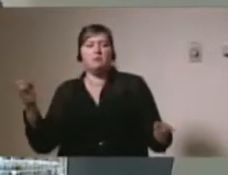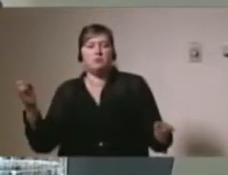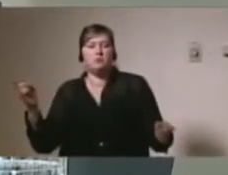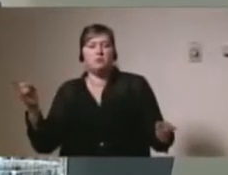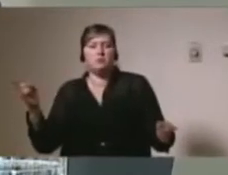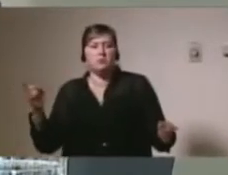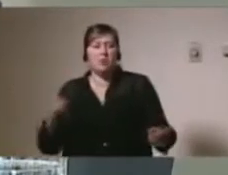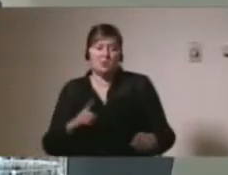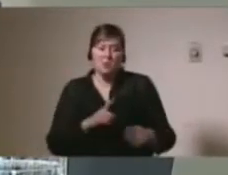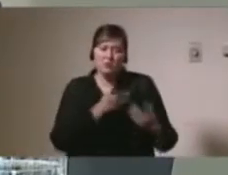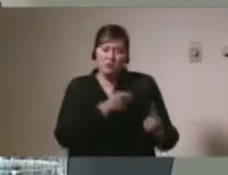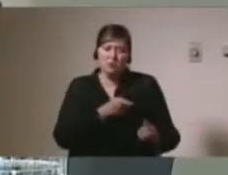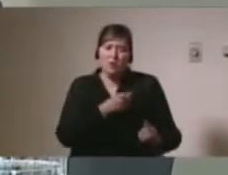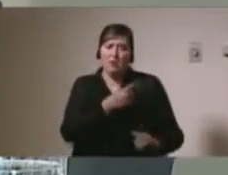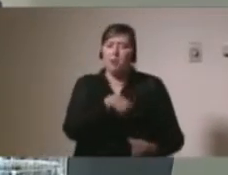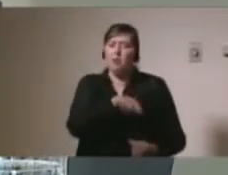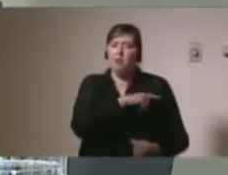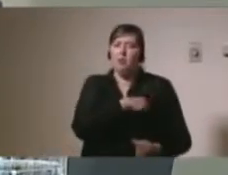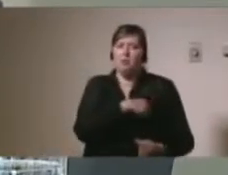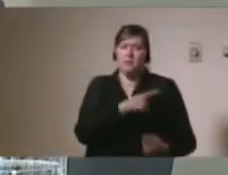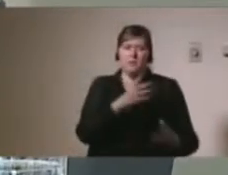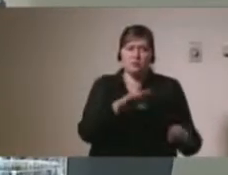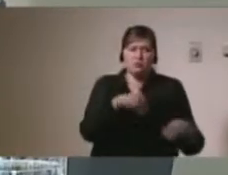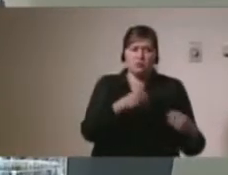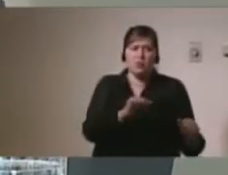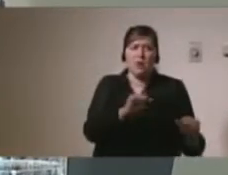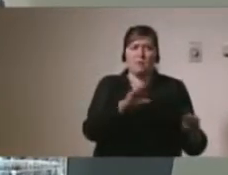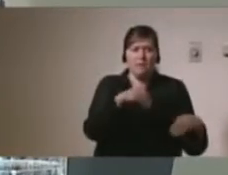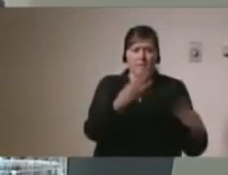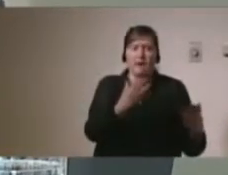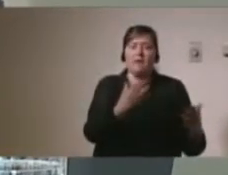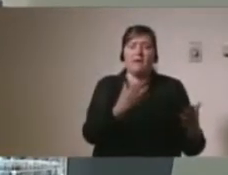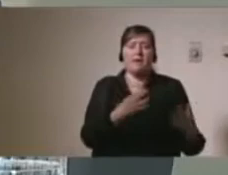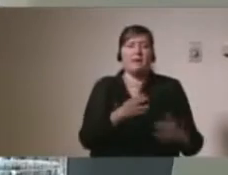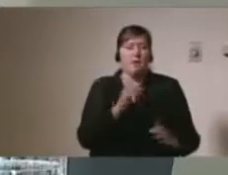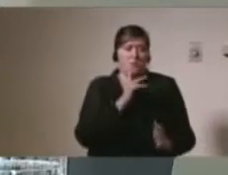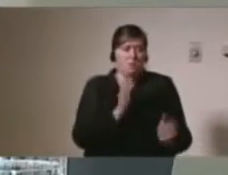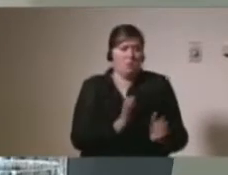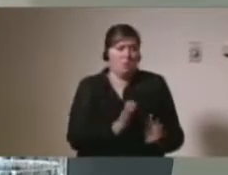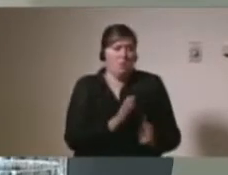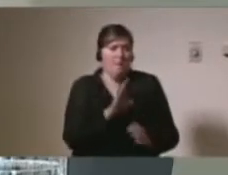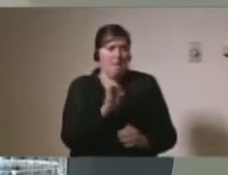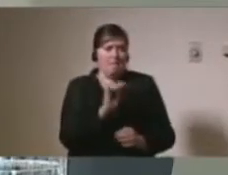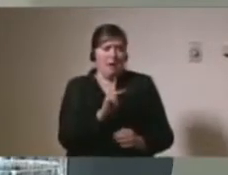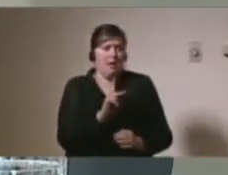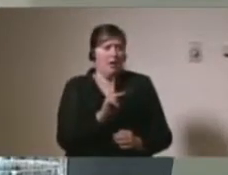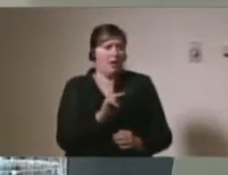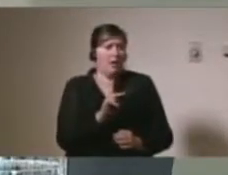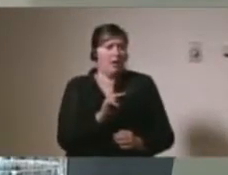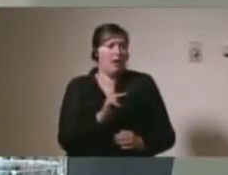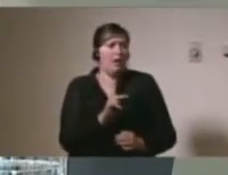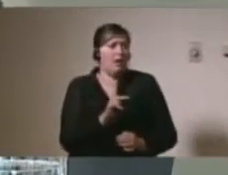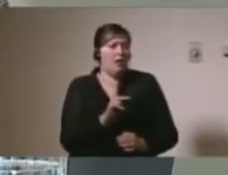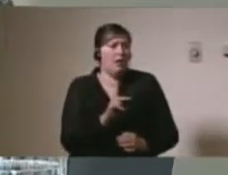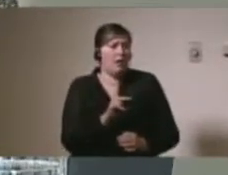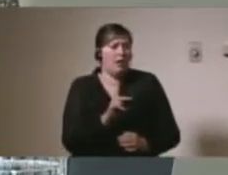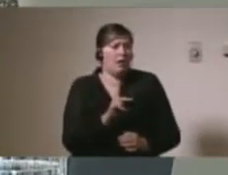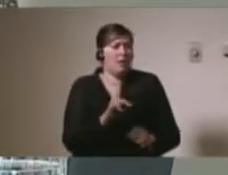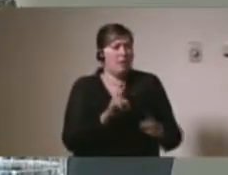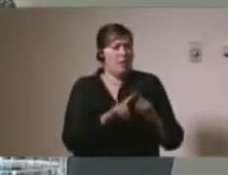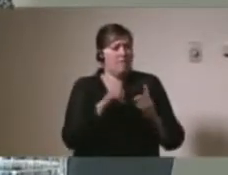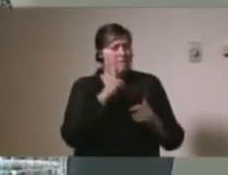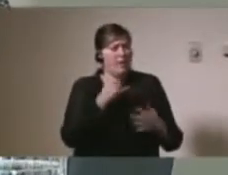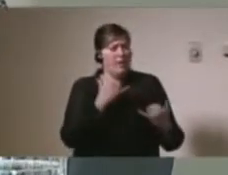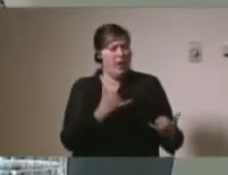to our clients, to the new clients. It's true we're a small bank, but our growth is upwards, and for the time being, we